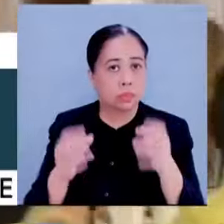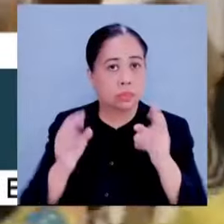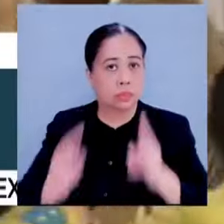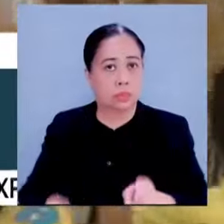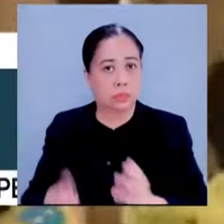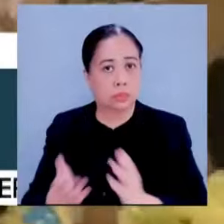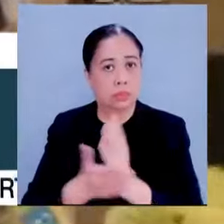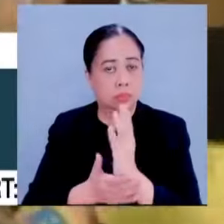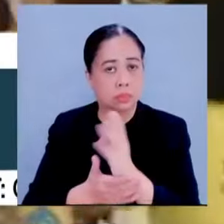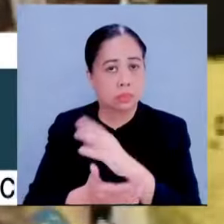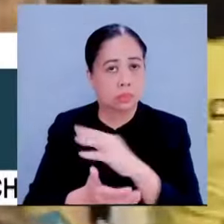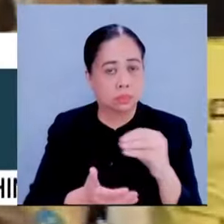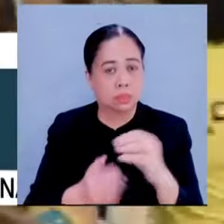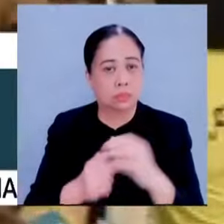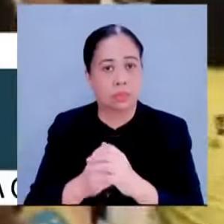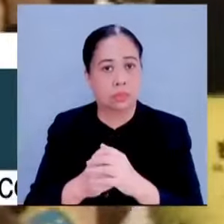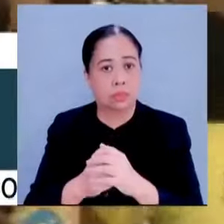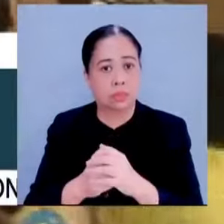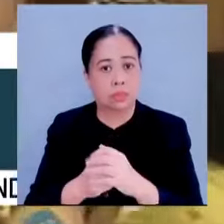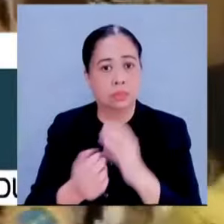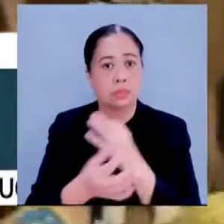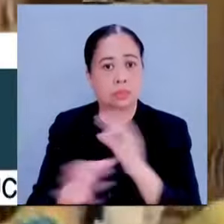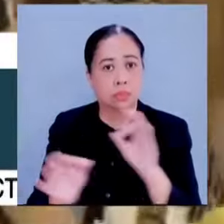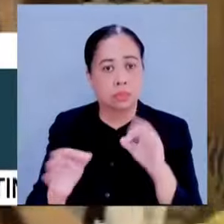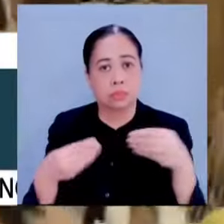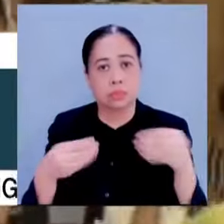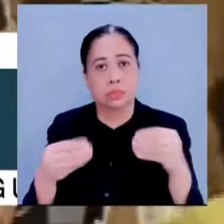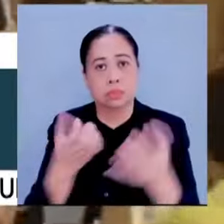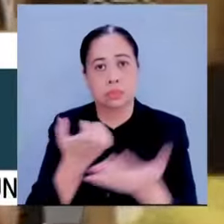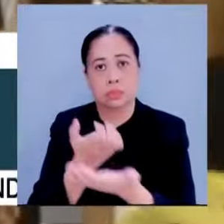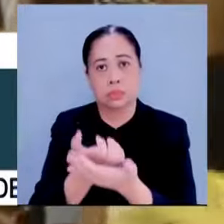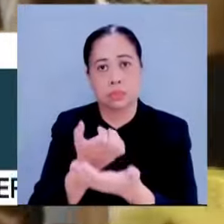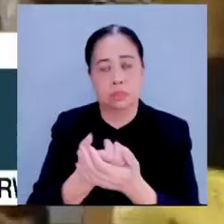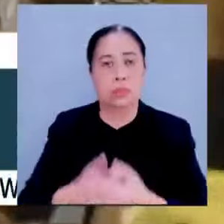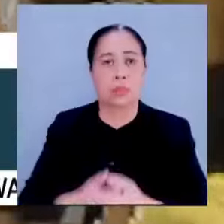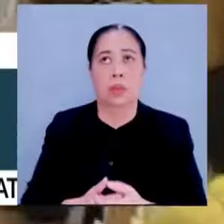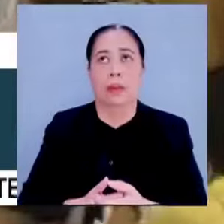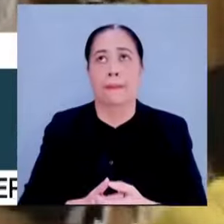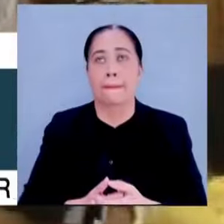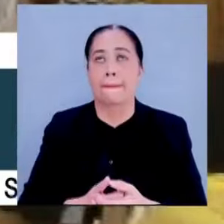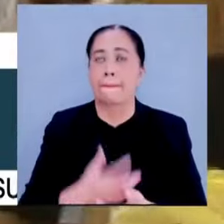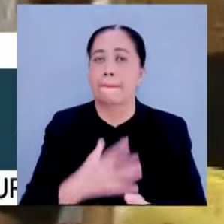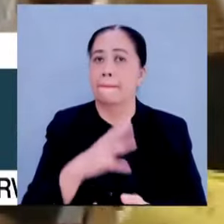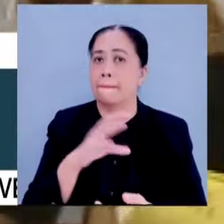rights, and a free market economy,